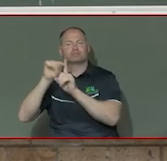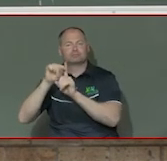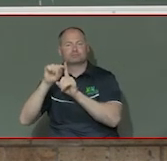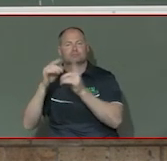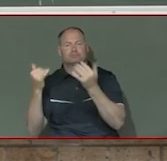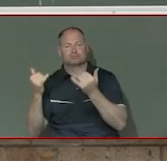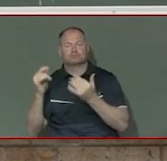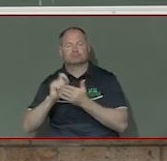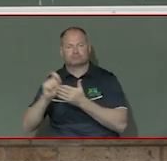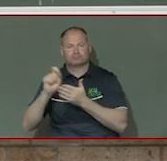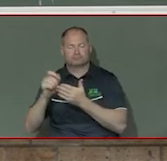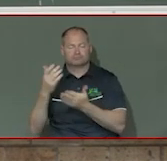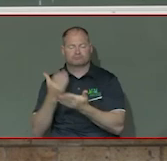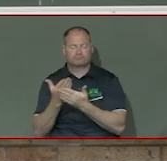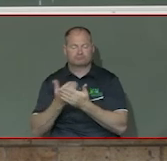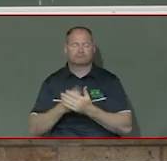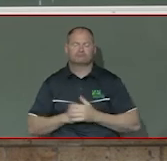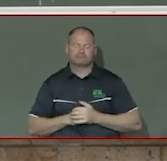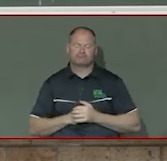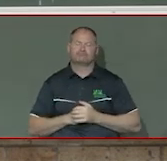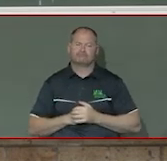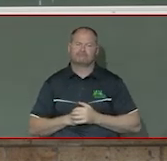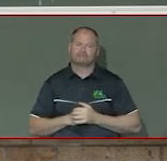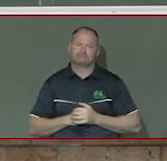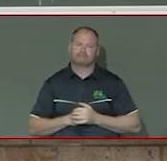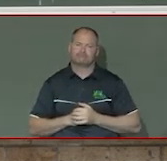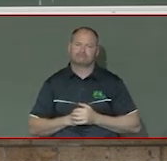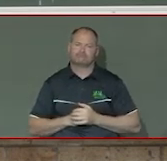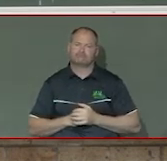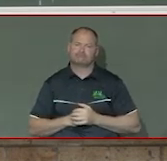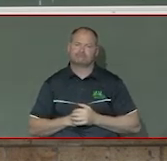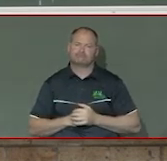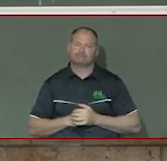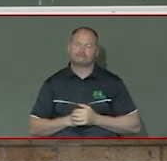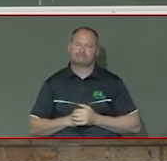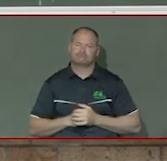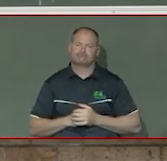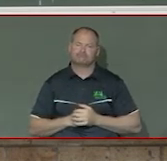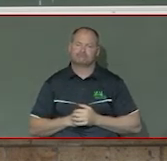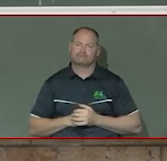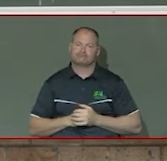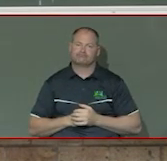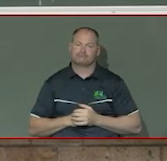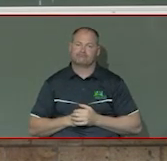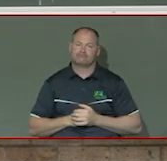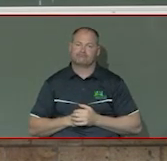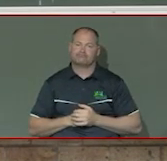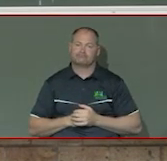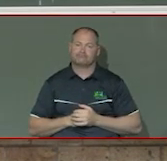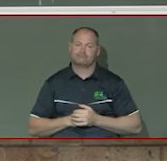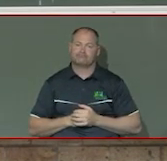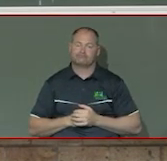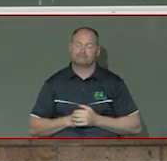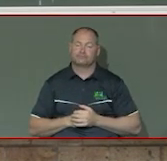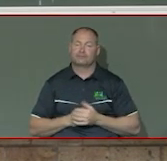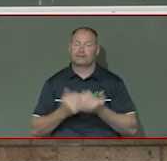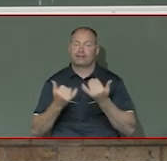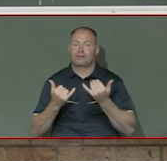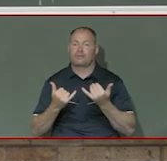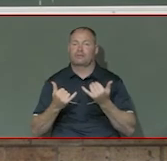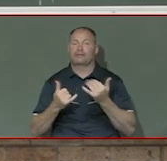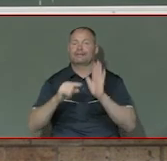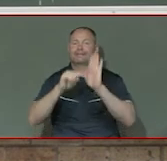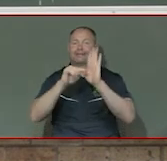x squared. So it is positive tan squared x. A negative times a negative is a